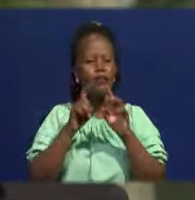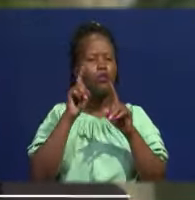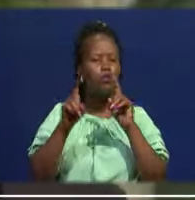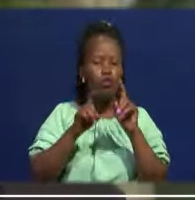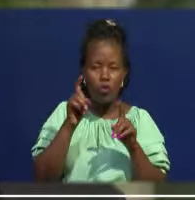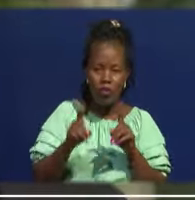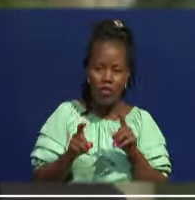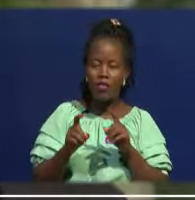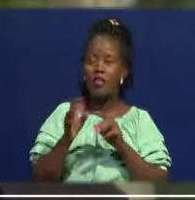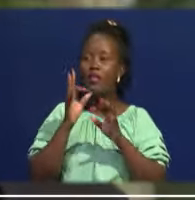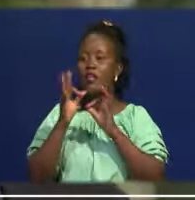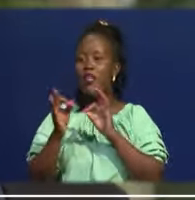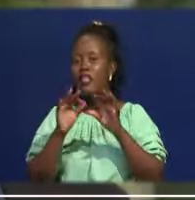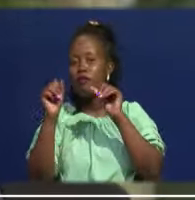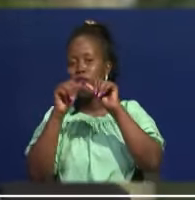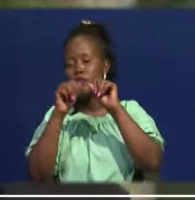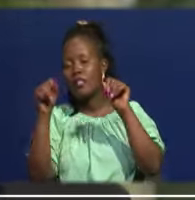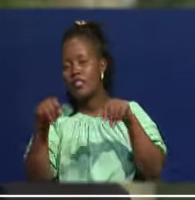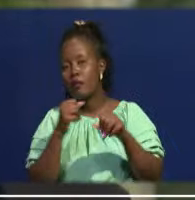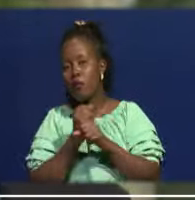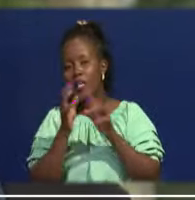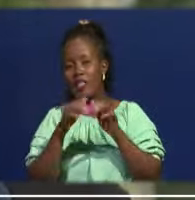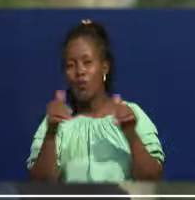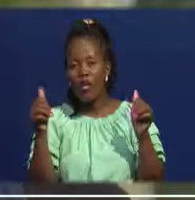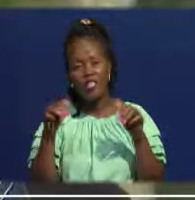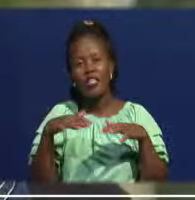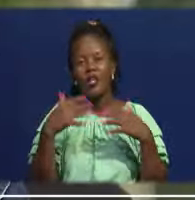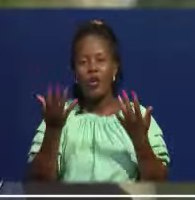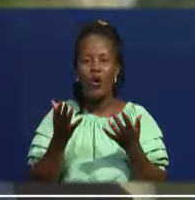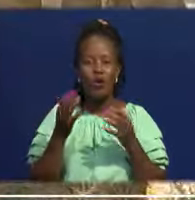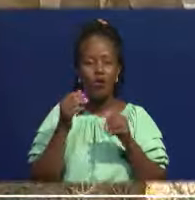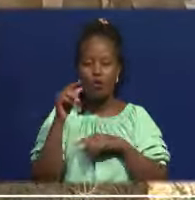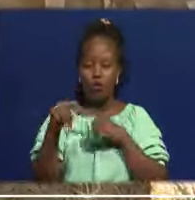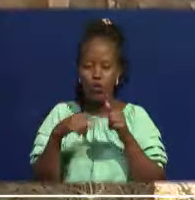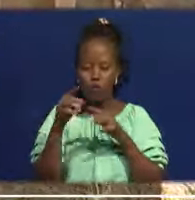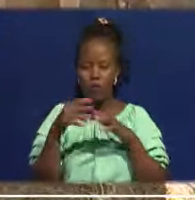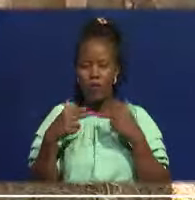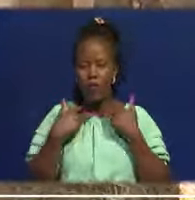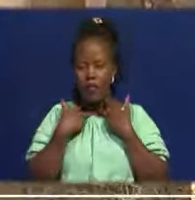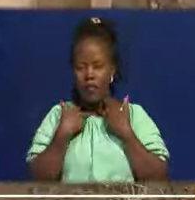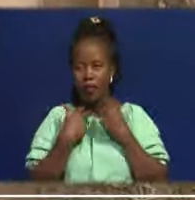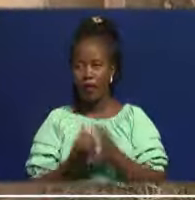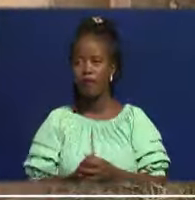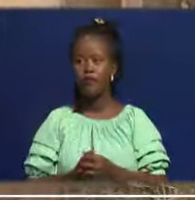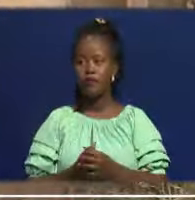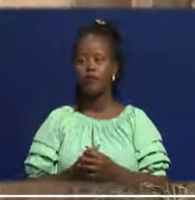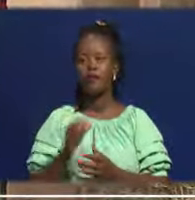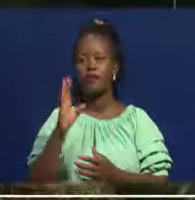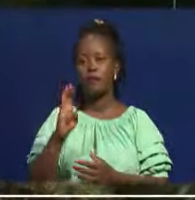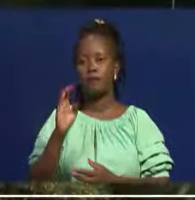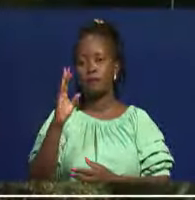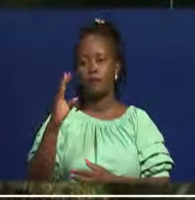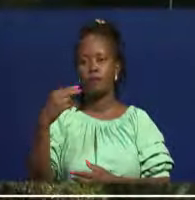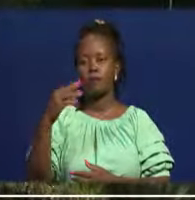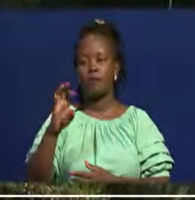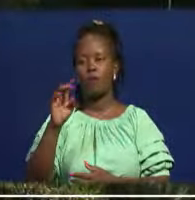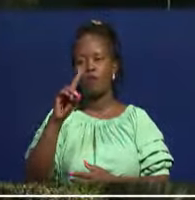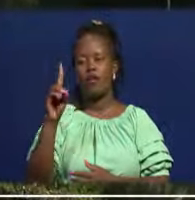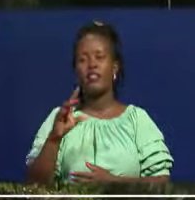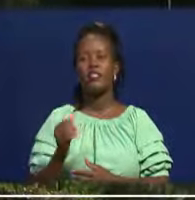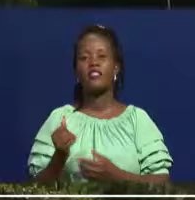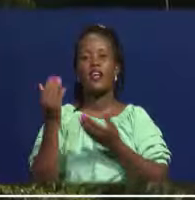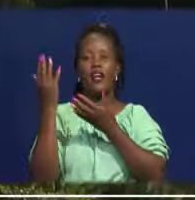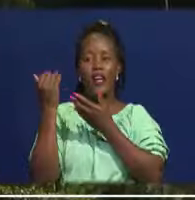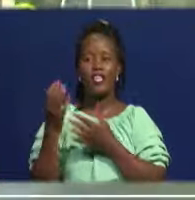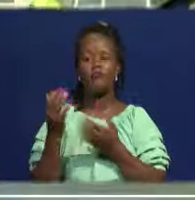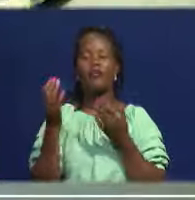our system is working properly or our system is being influenced. Echesa anatarajiwa kufikishwa mahakamani